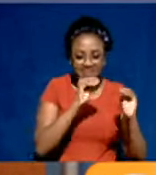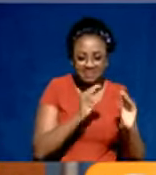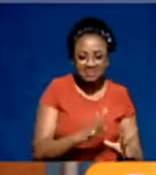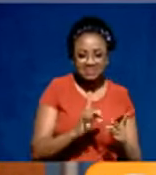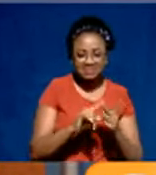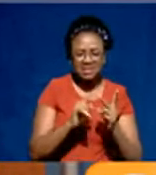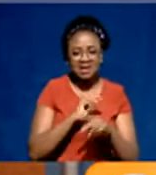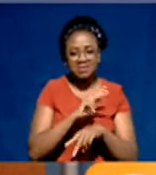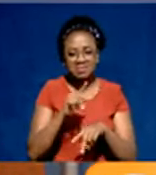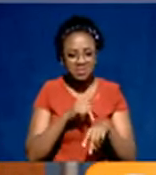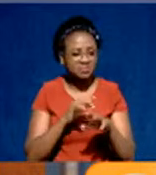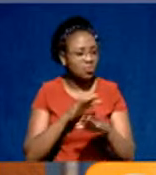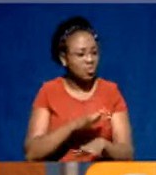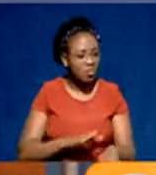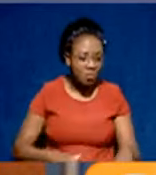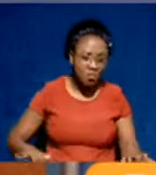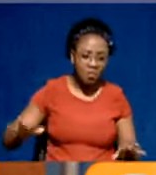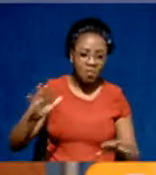of Muranga High School